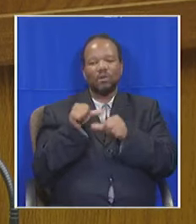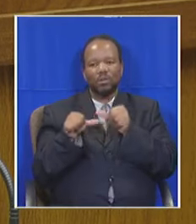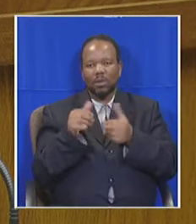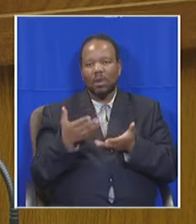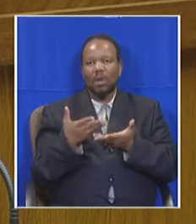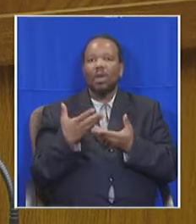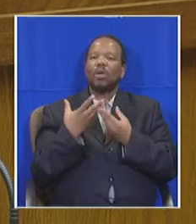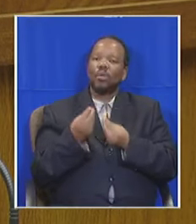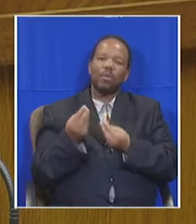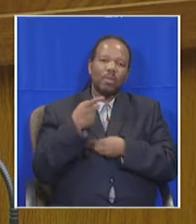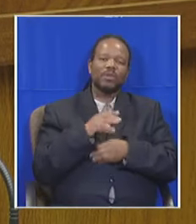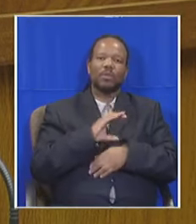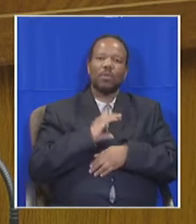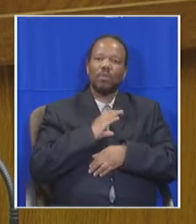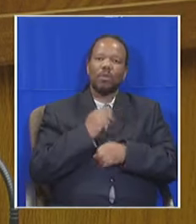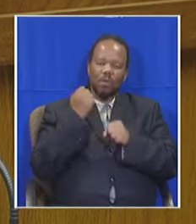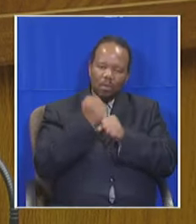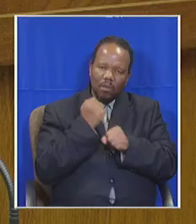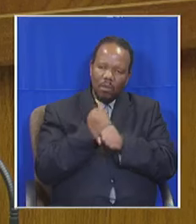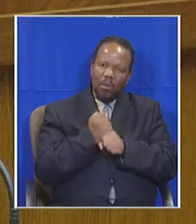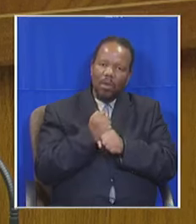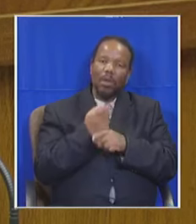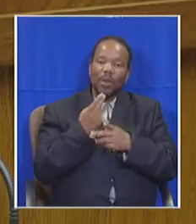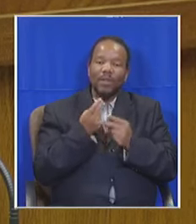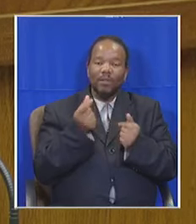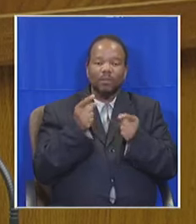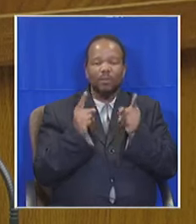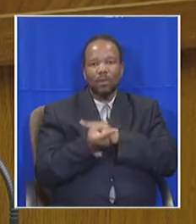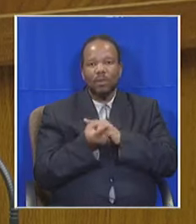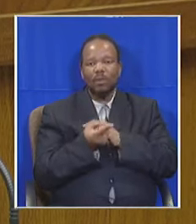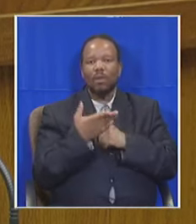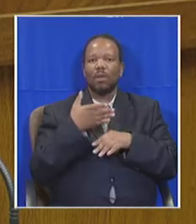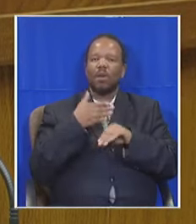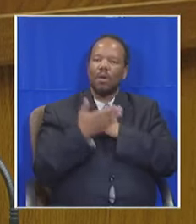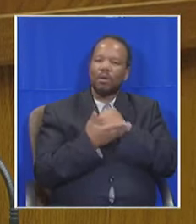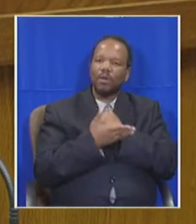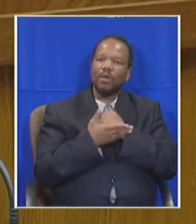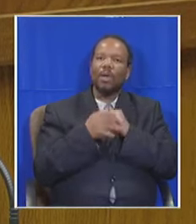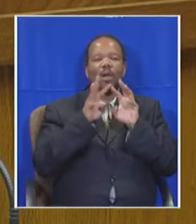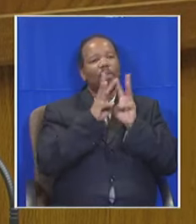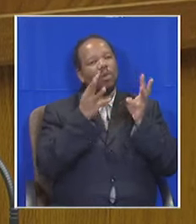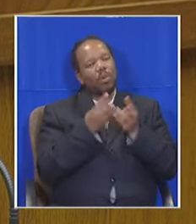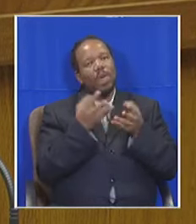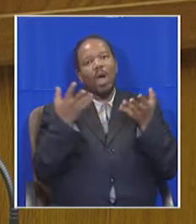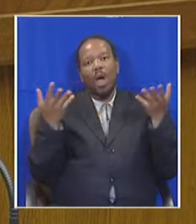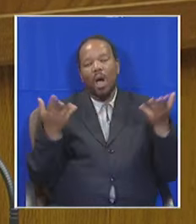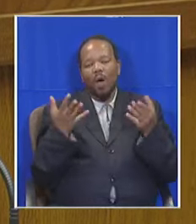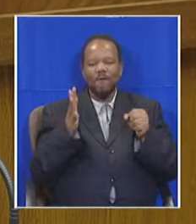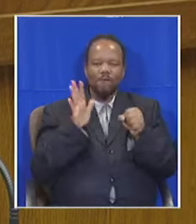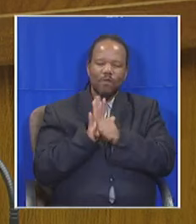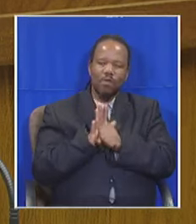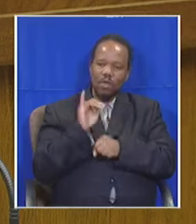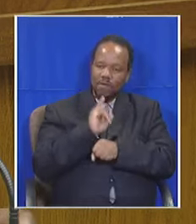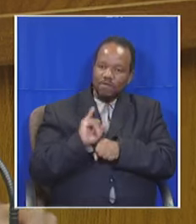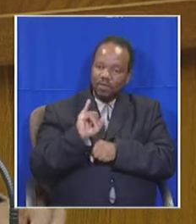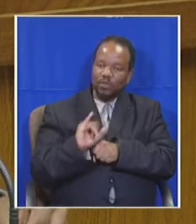more comfortably and productively in rapid changing country and world. By investing in a focused and a strategic way in this